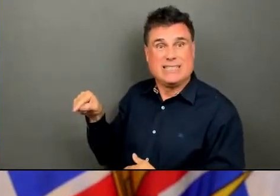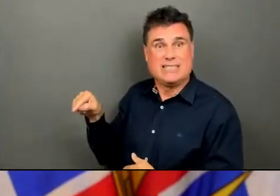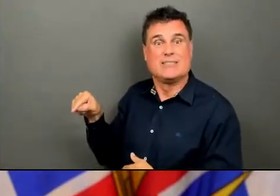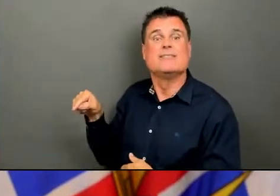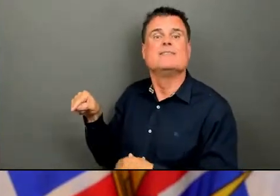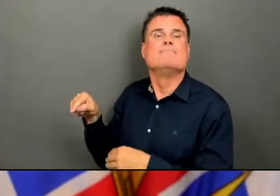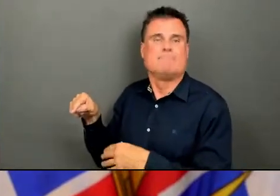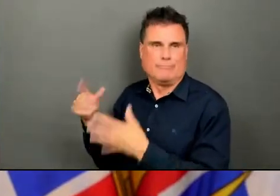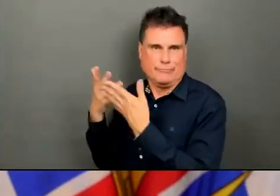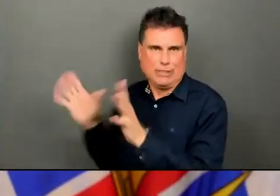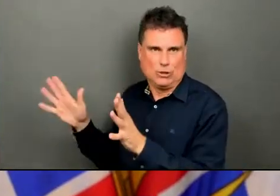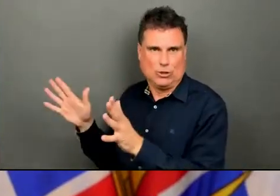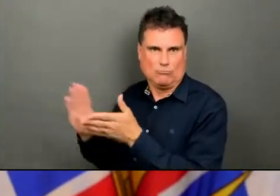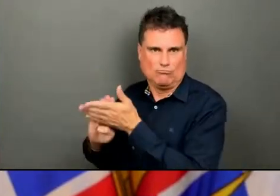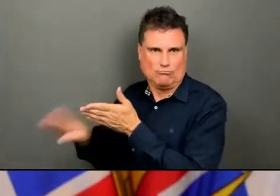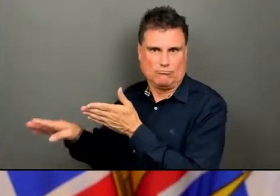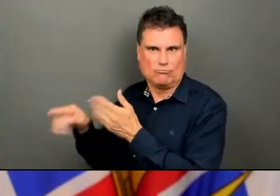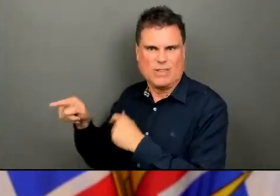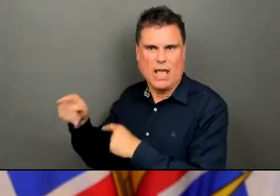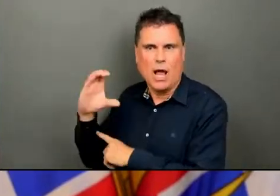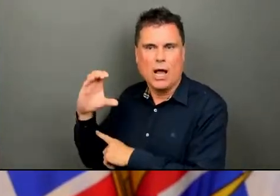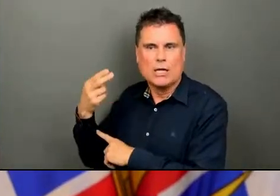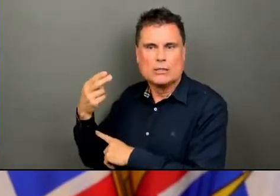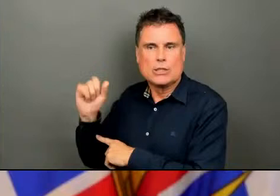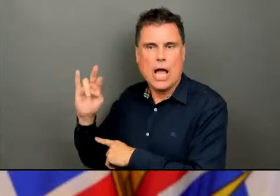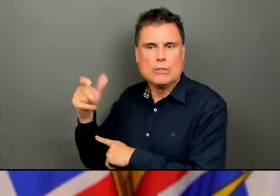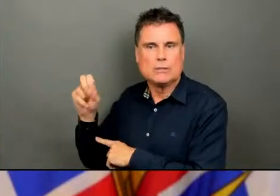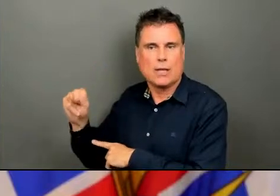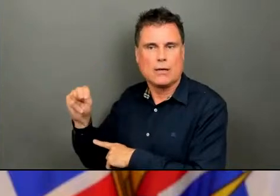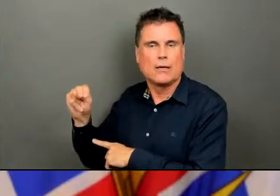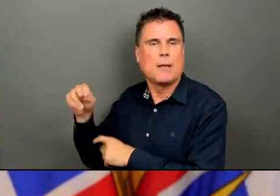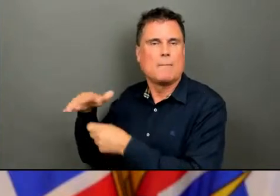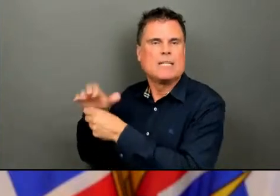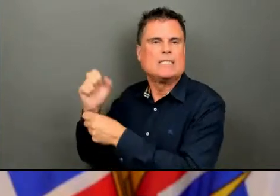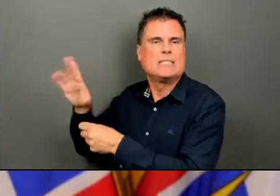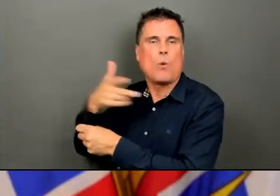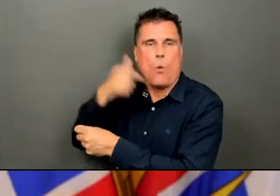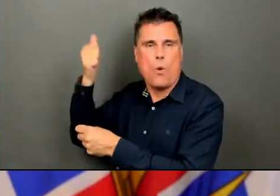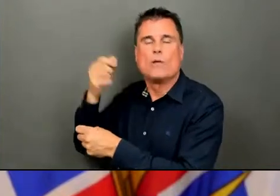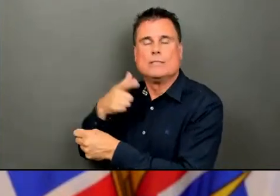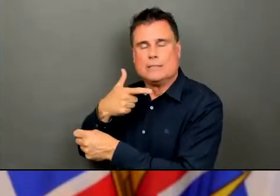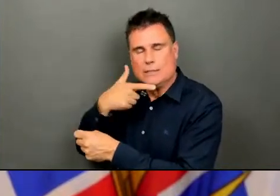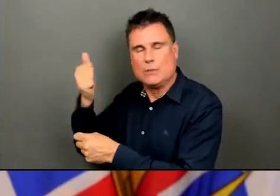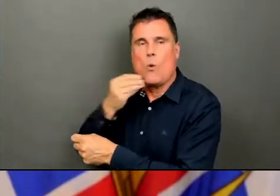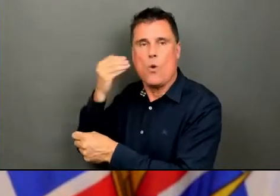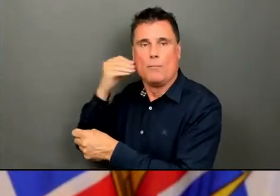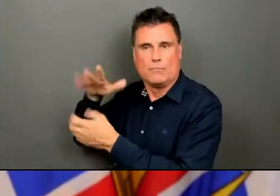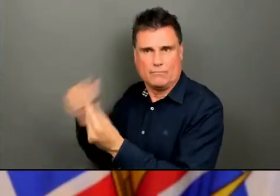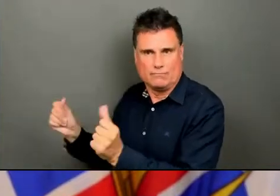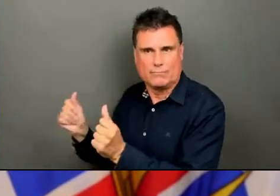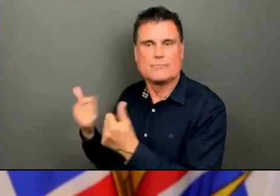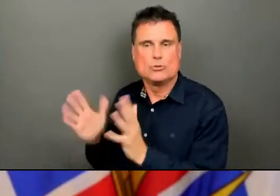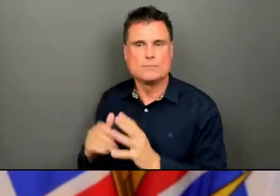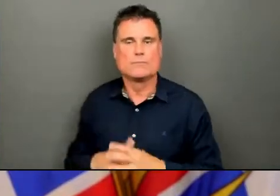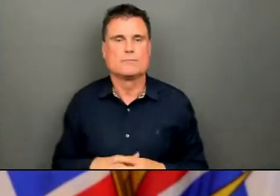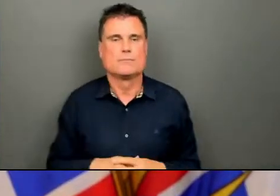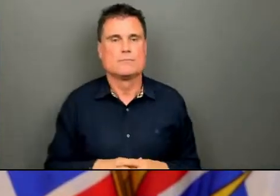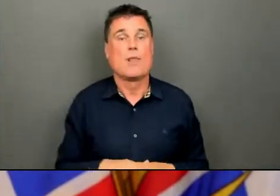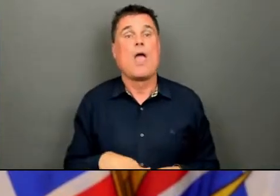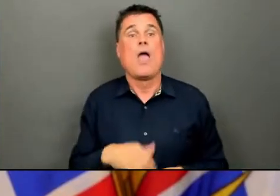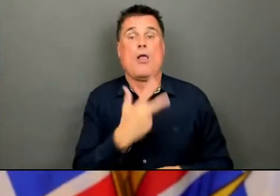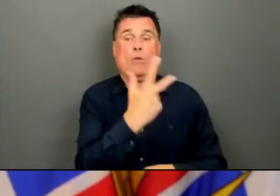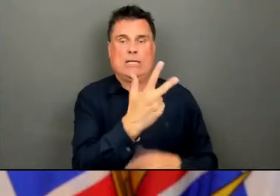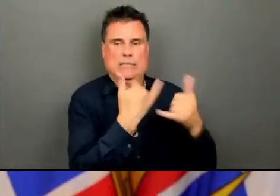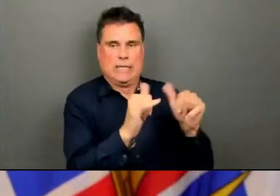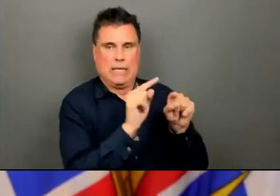in long-term care and assisted living right now. So as I've mentioned, our vaccine program continues to